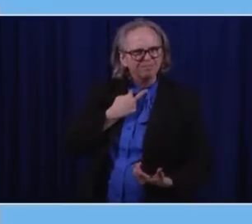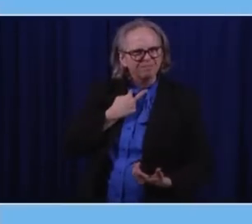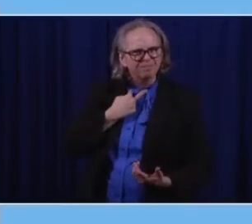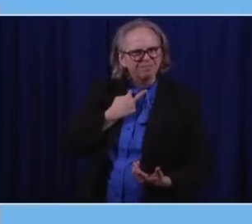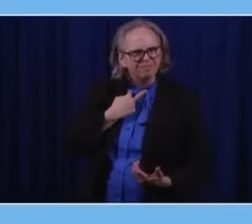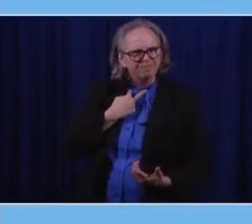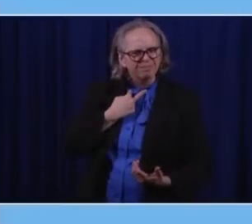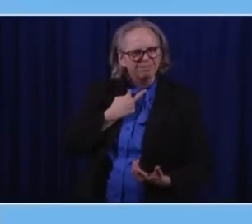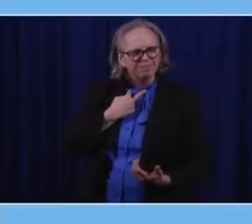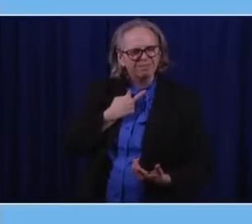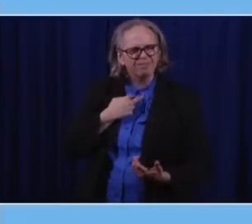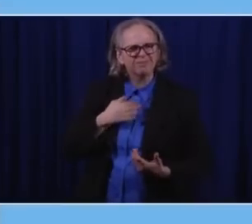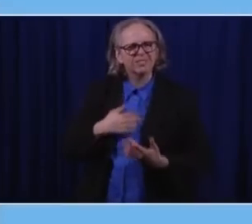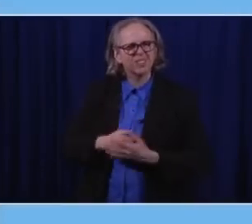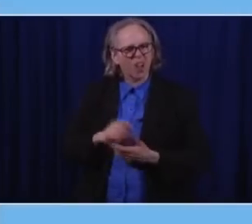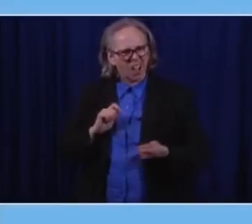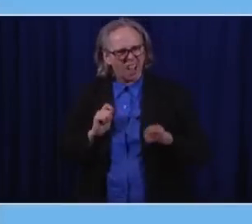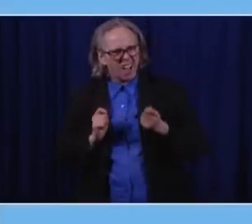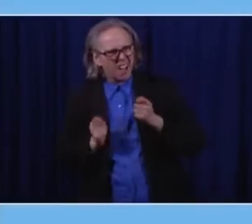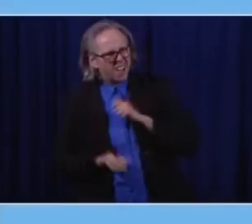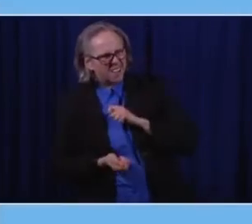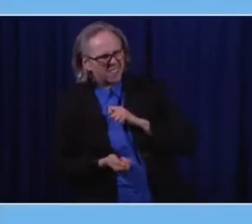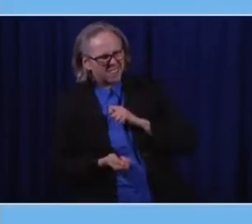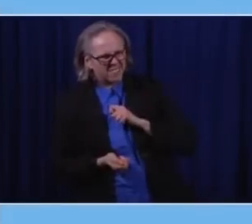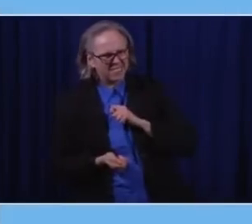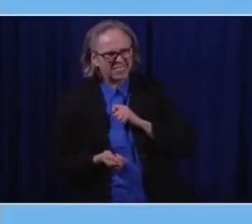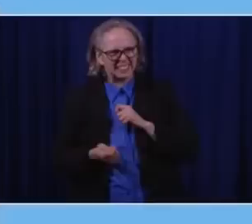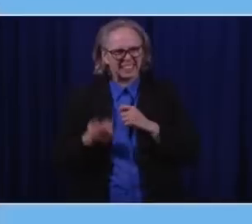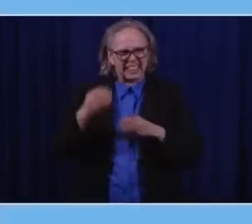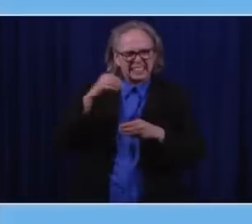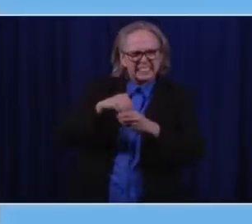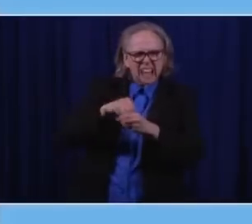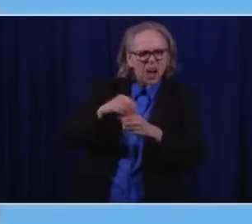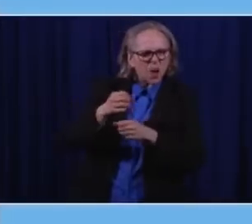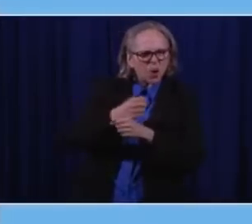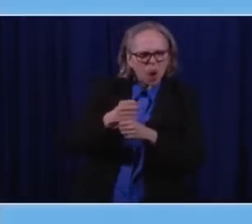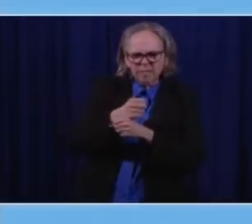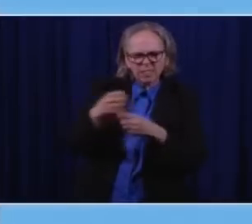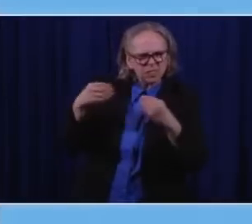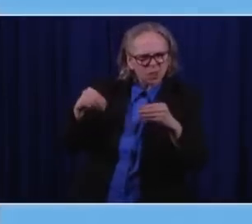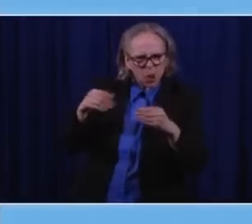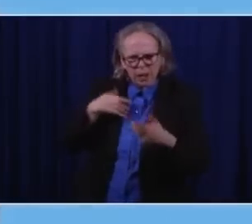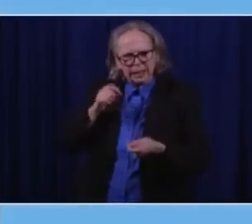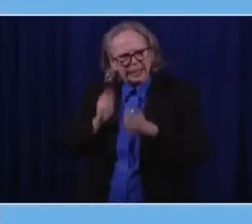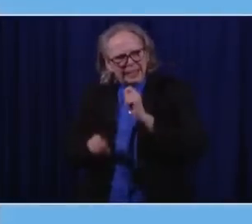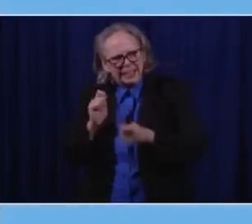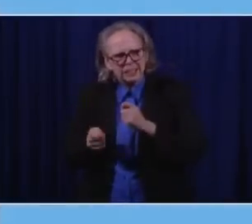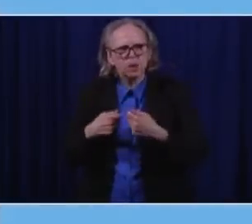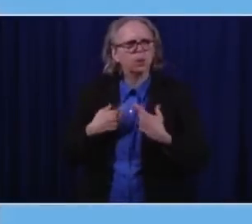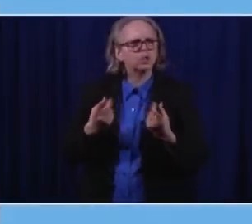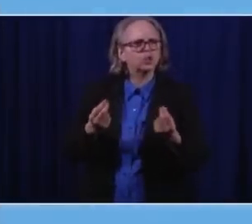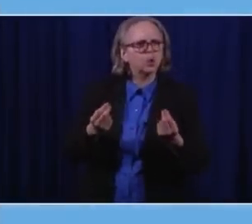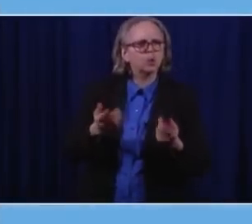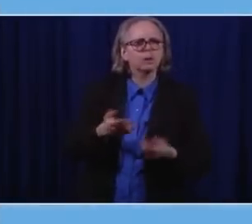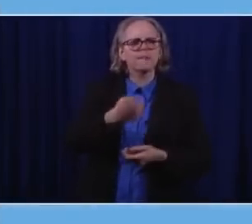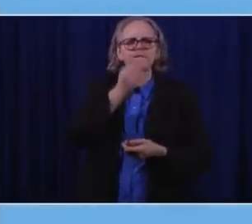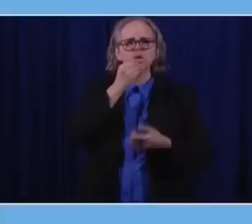also here, we're adapting at our coffee houses. We put our food truck out there and we've made up a